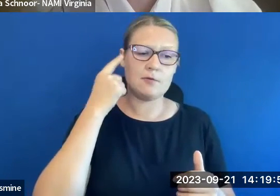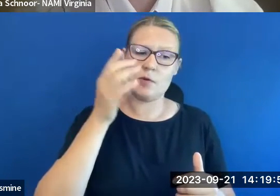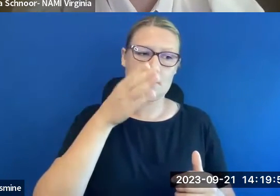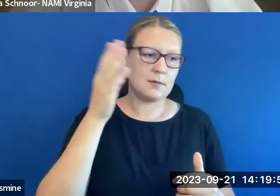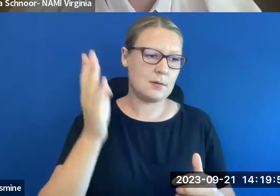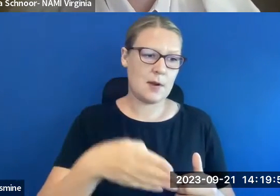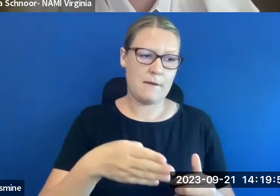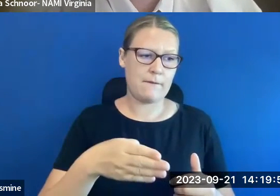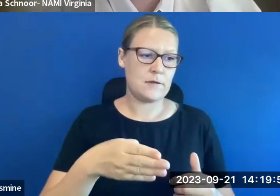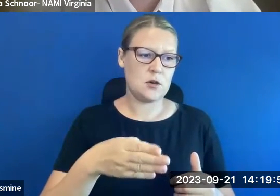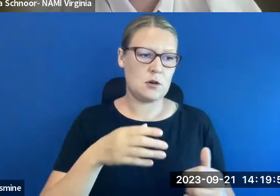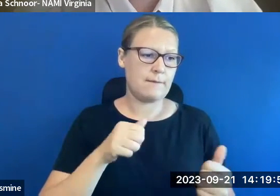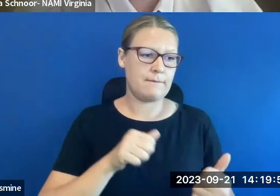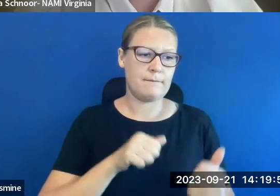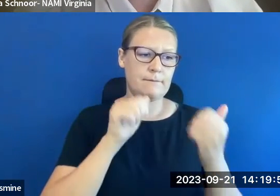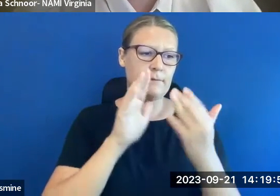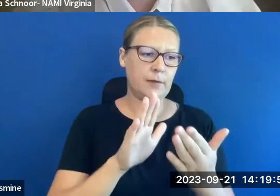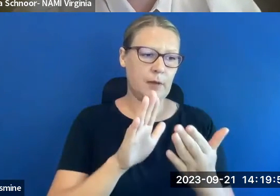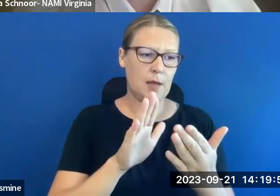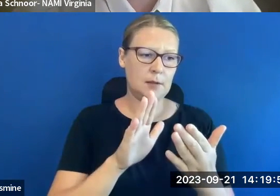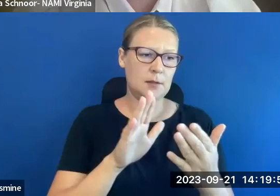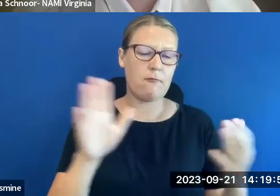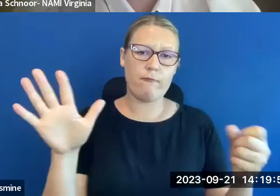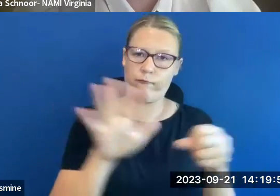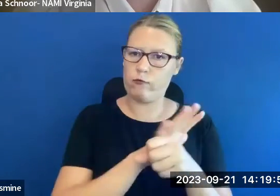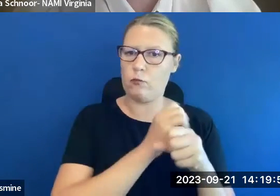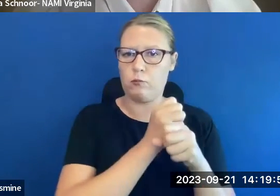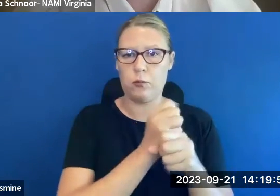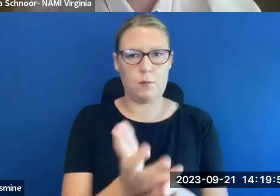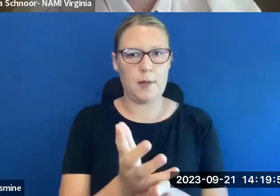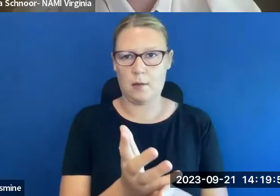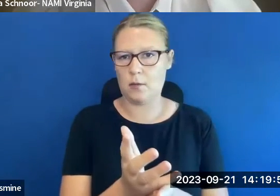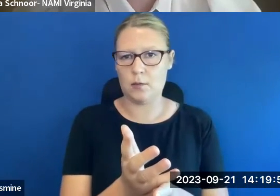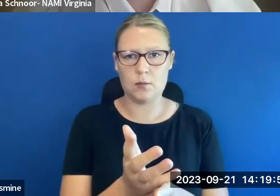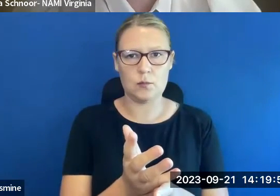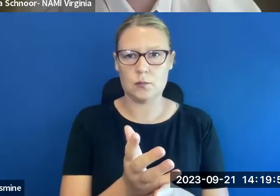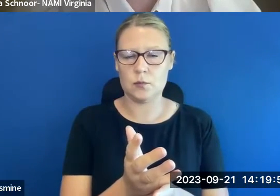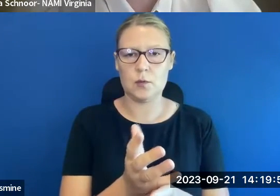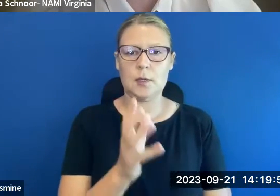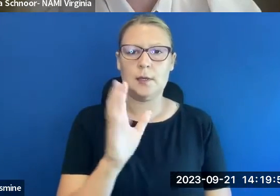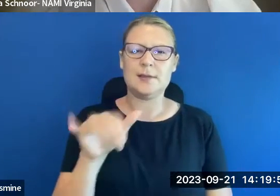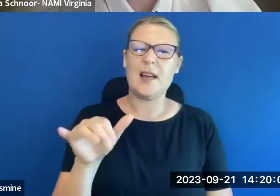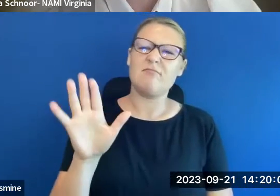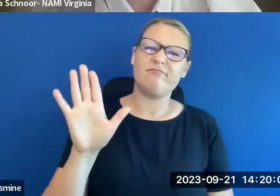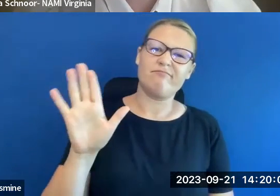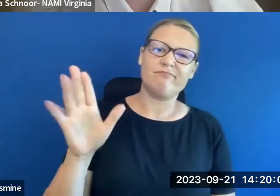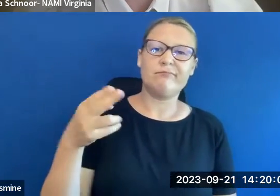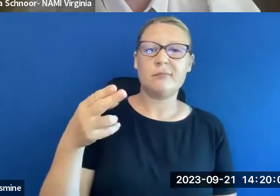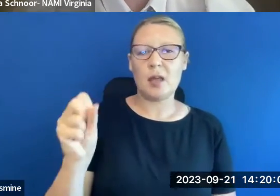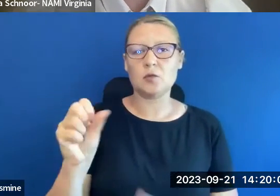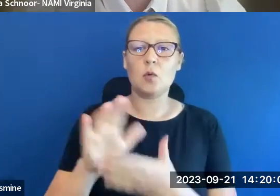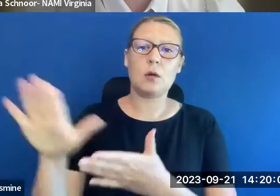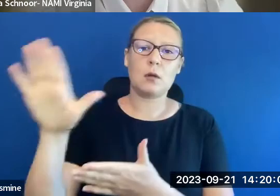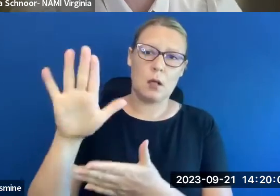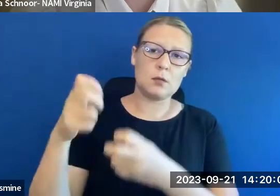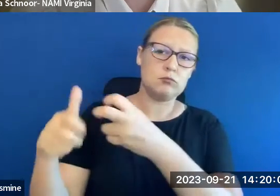to fully be prepared, because that was more of a high school, college thing. And I think